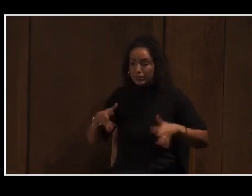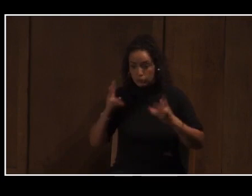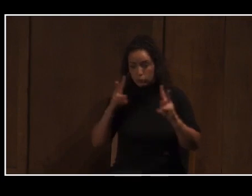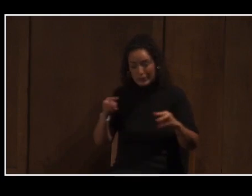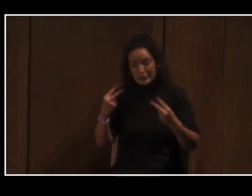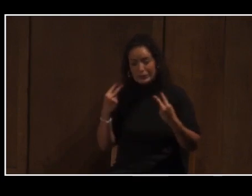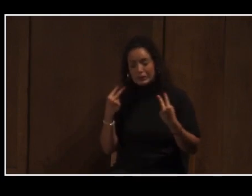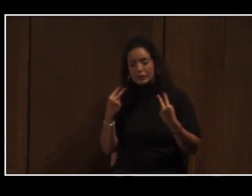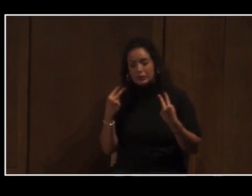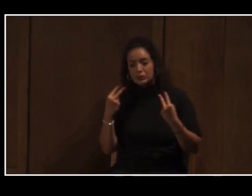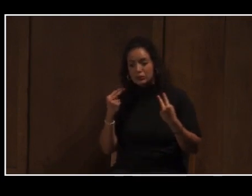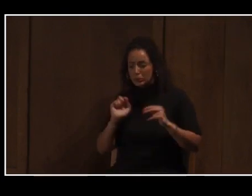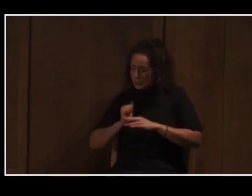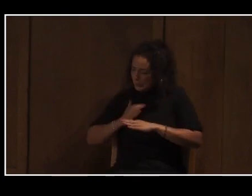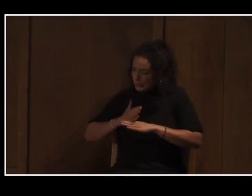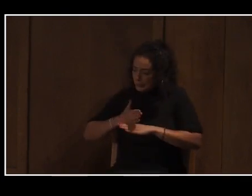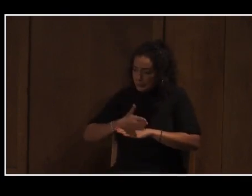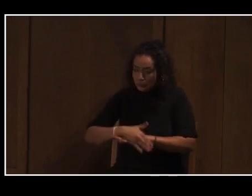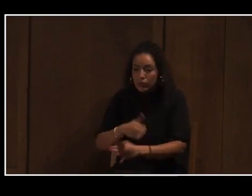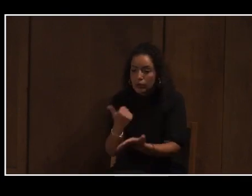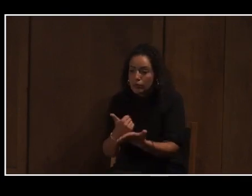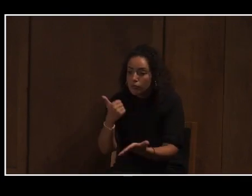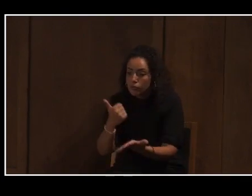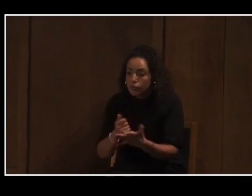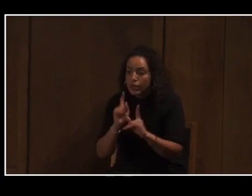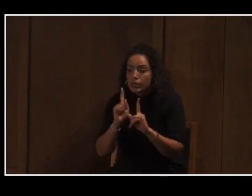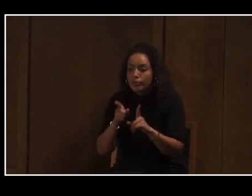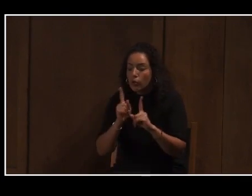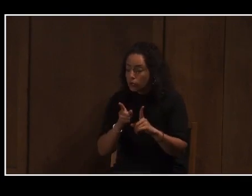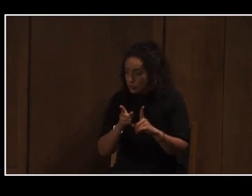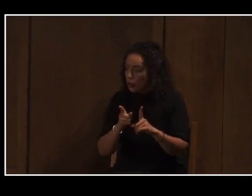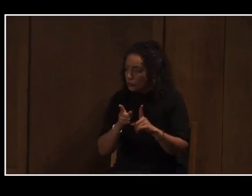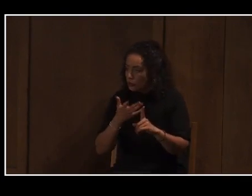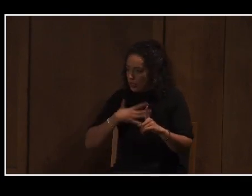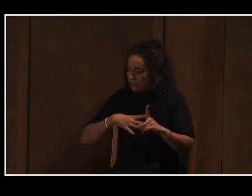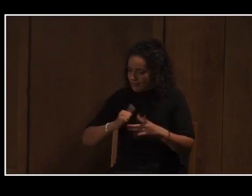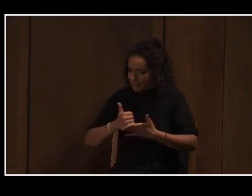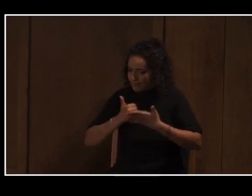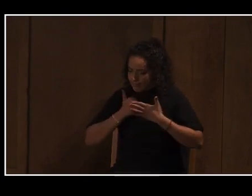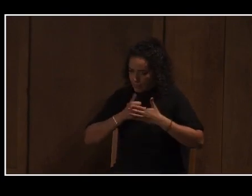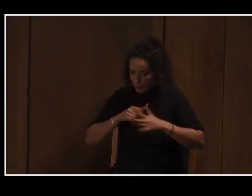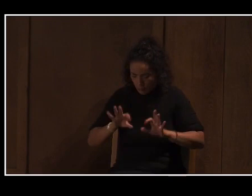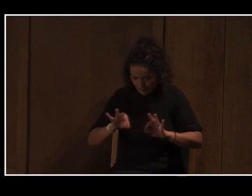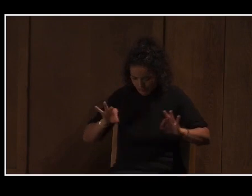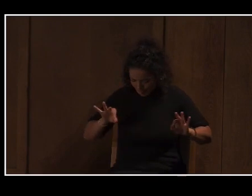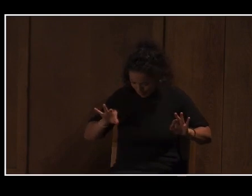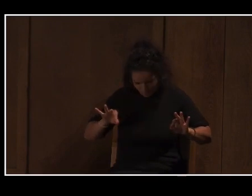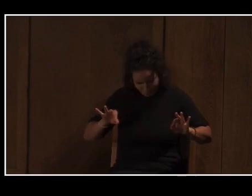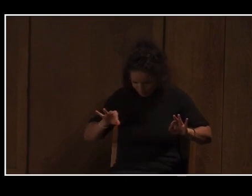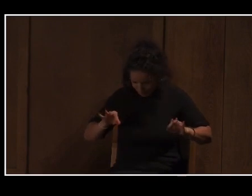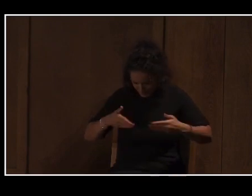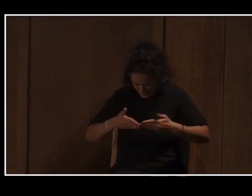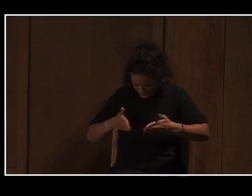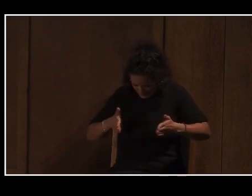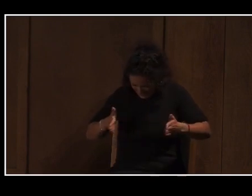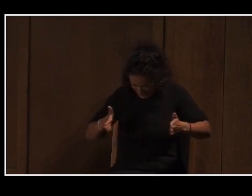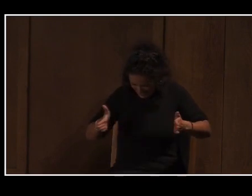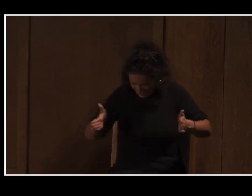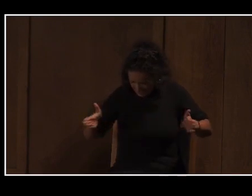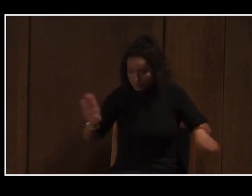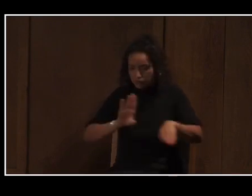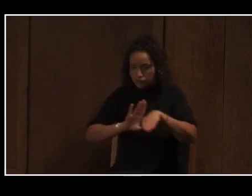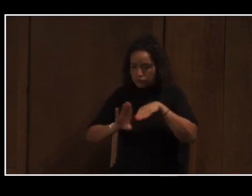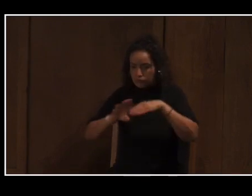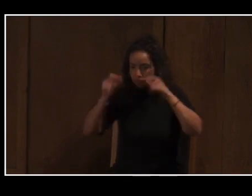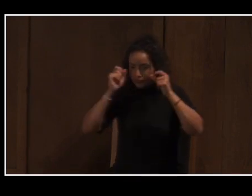this, which is great, but also calls us in to remember and deepen our boundaries, to practice with increased consciousness, to nurture our